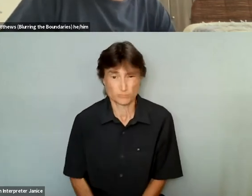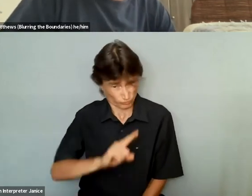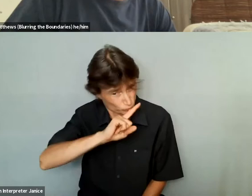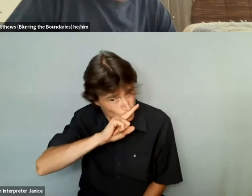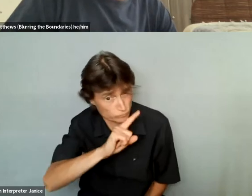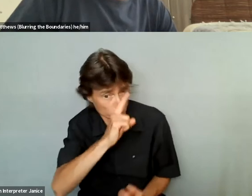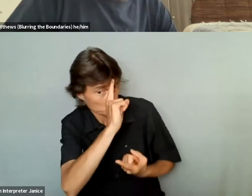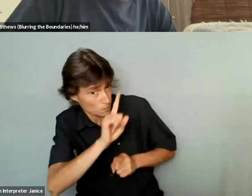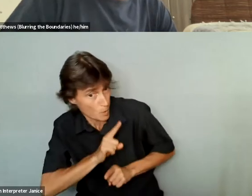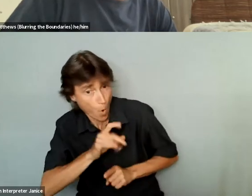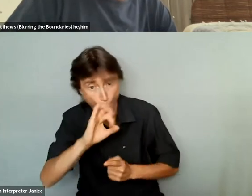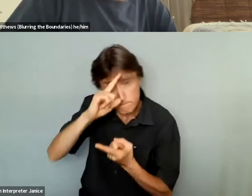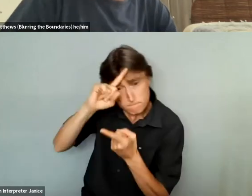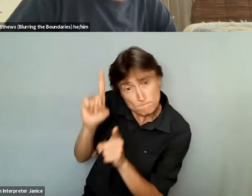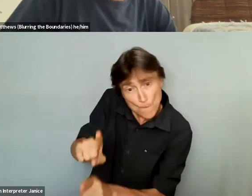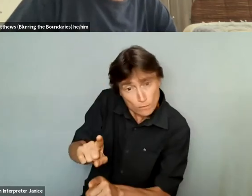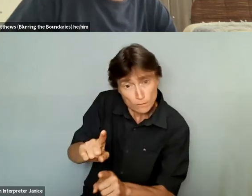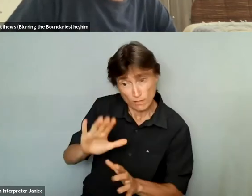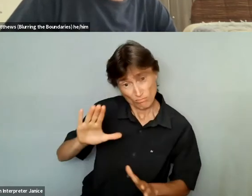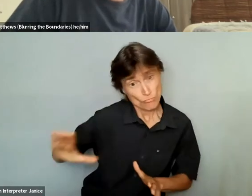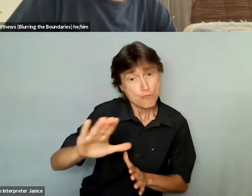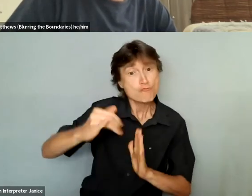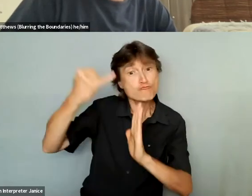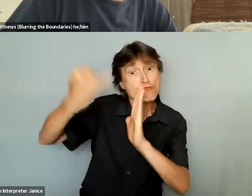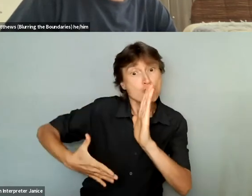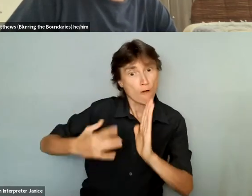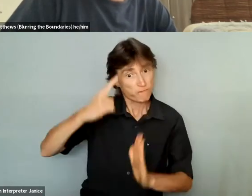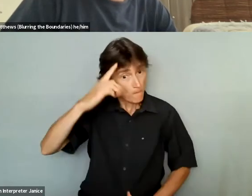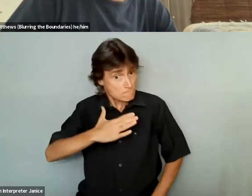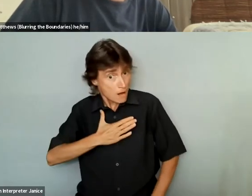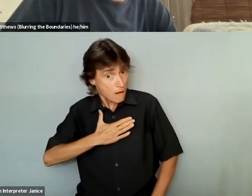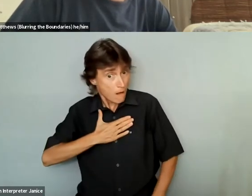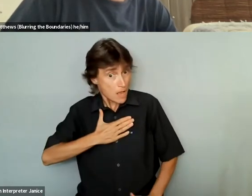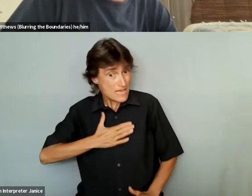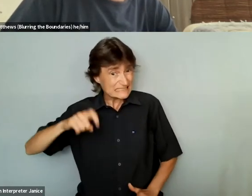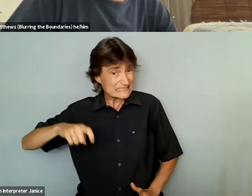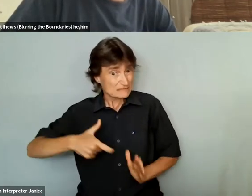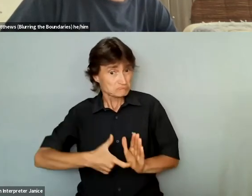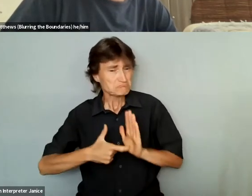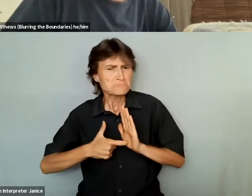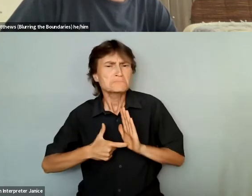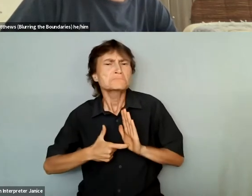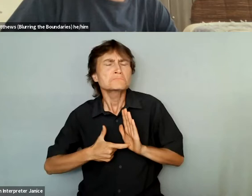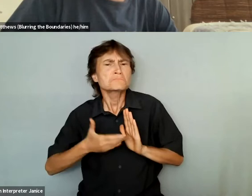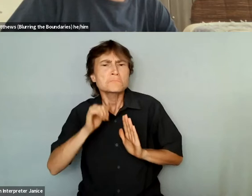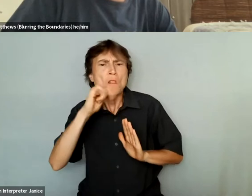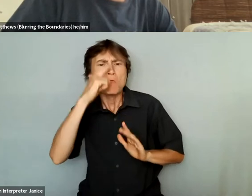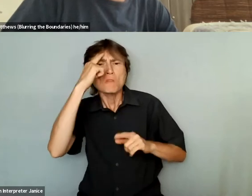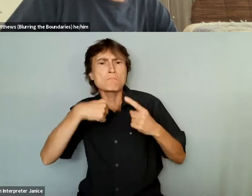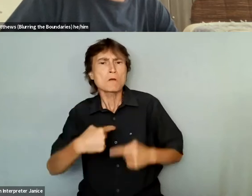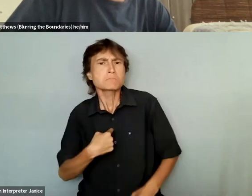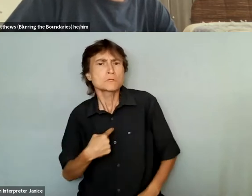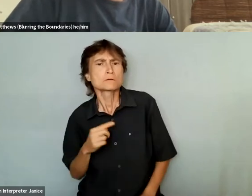with artists like me in mind. And what I've done is I've used the